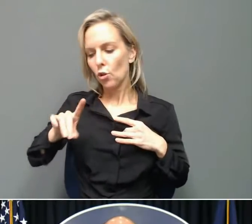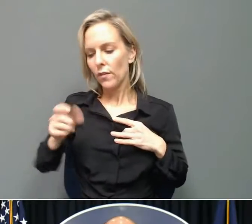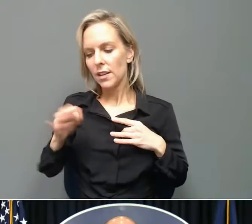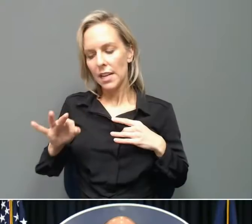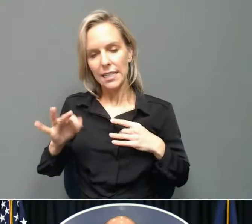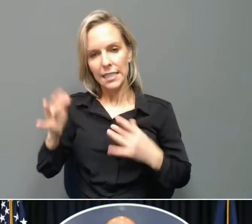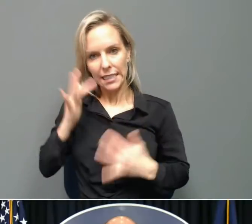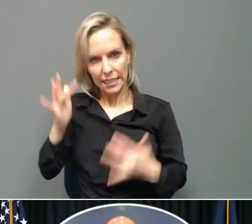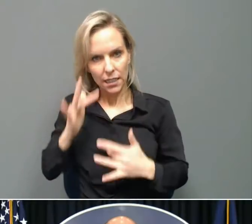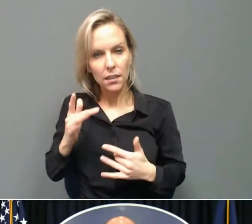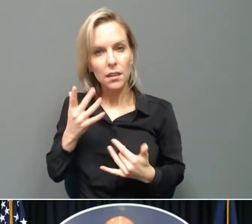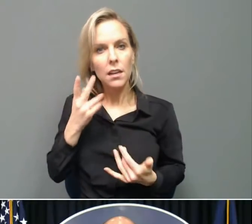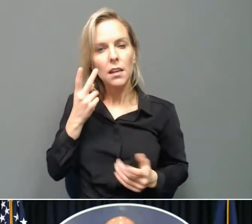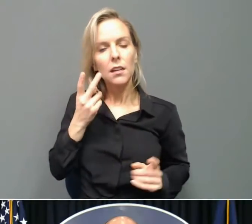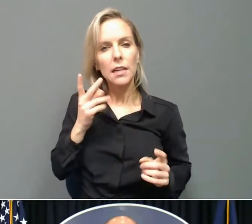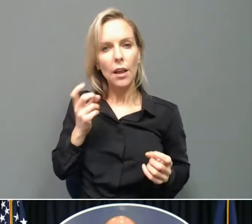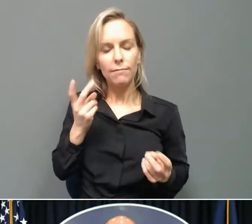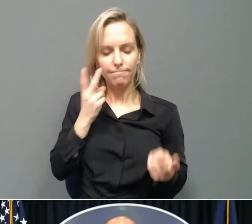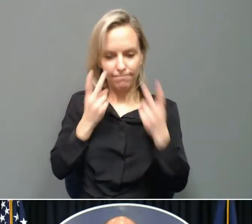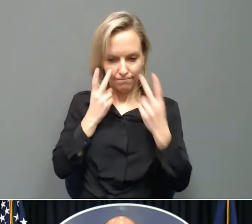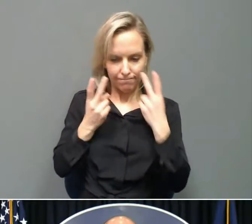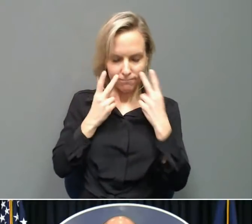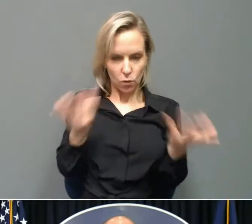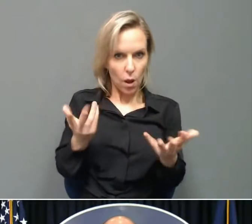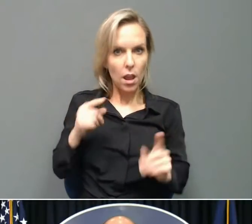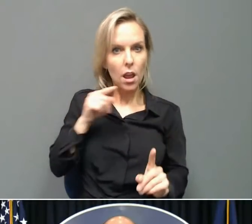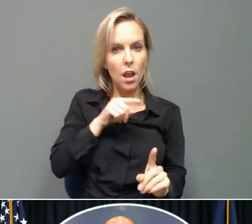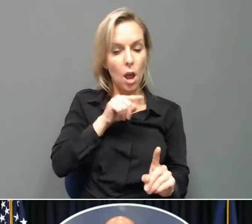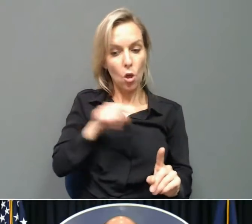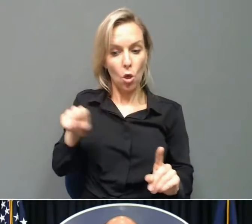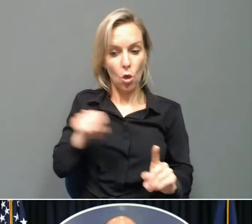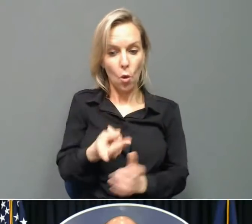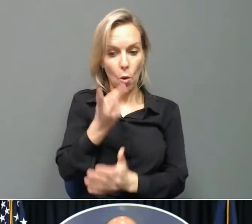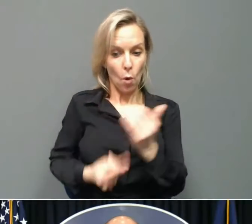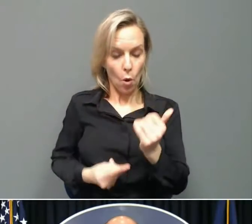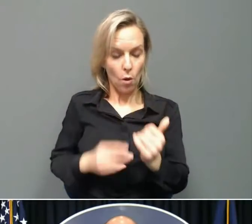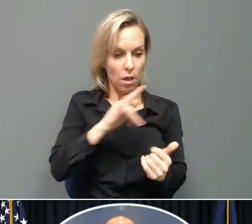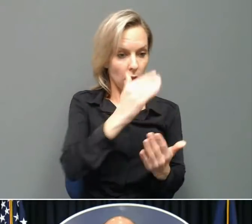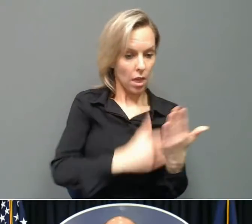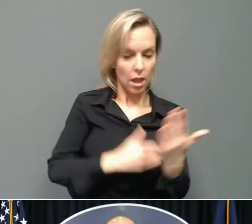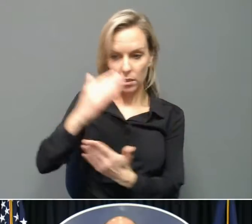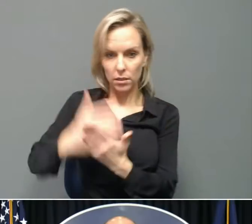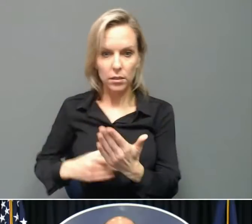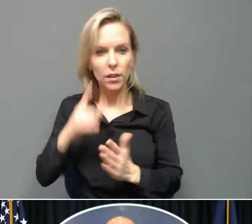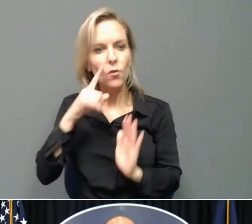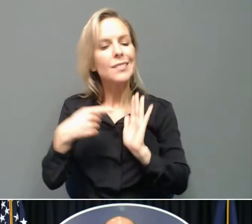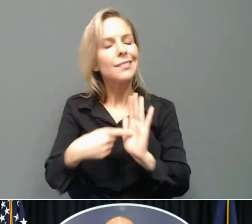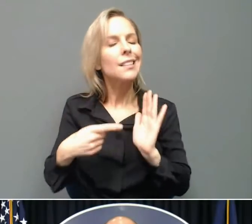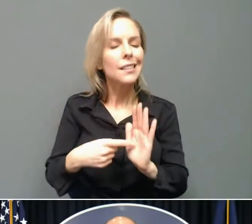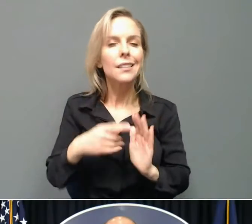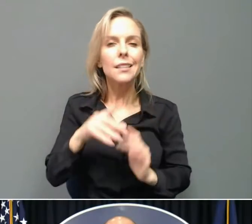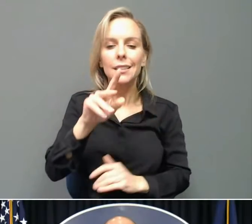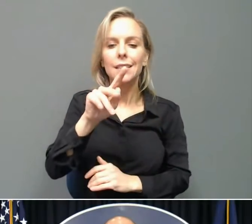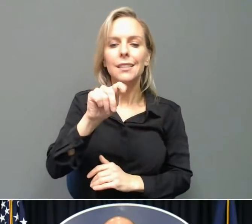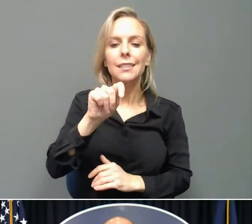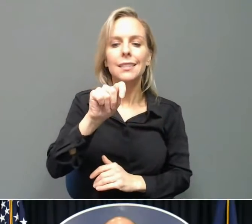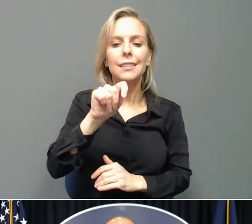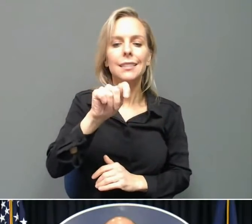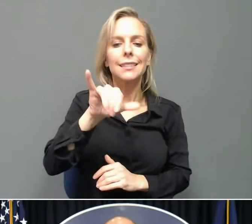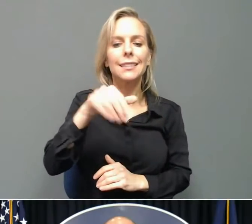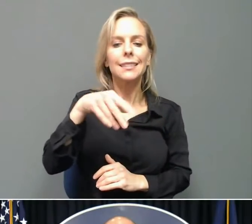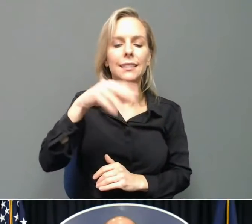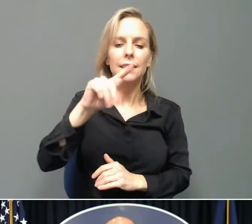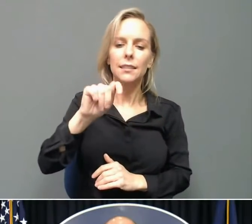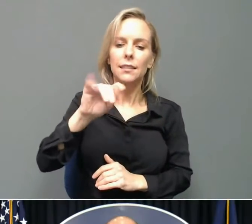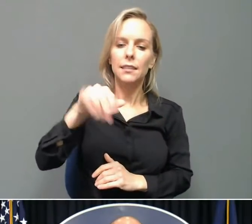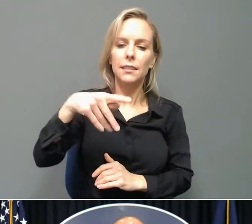medical eligibility to include both of those lists. For example, type 2 diabetes is included in